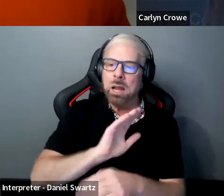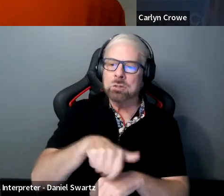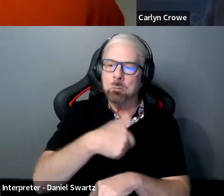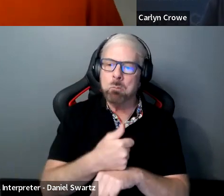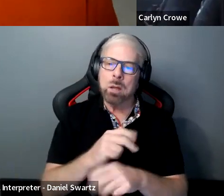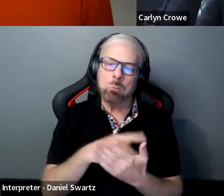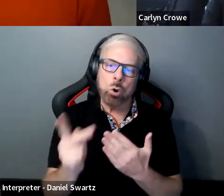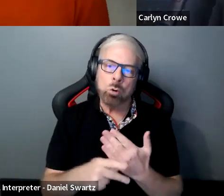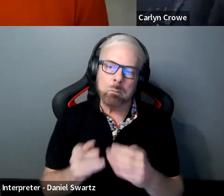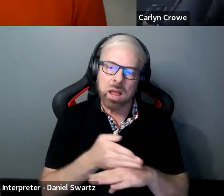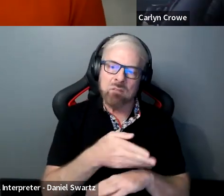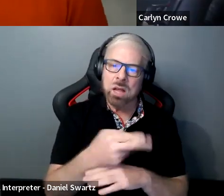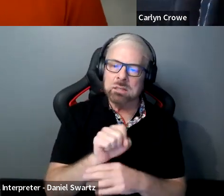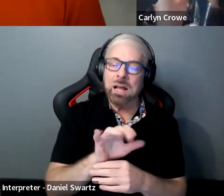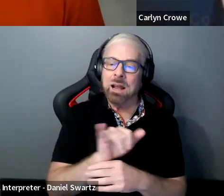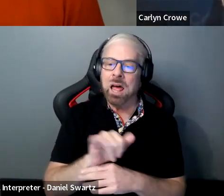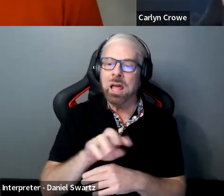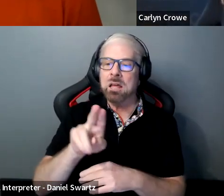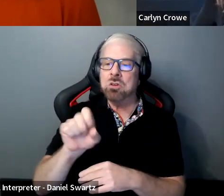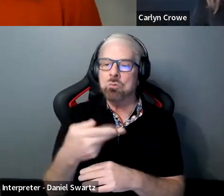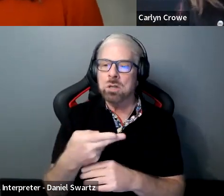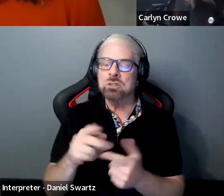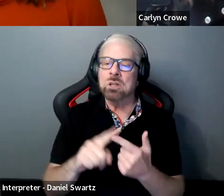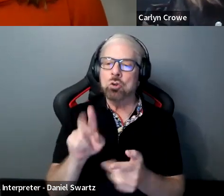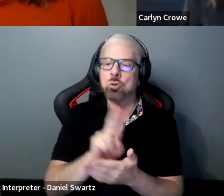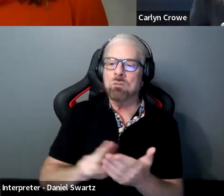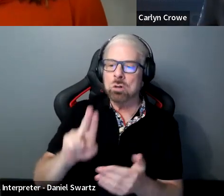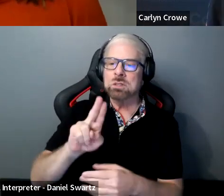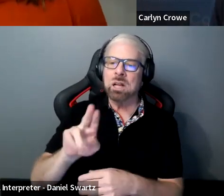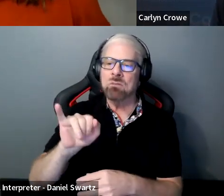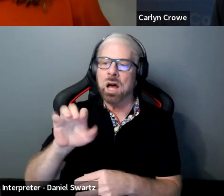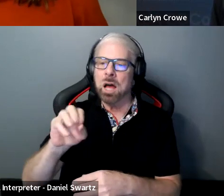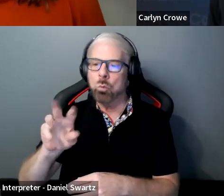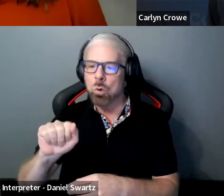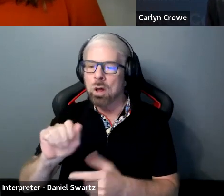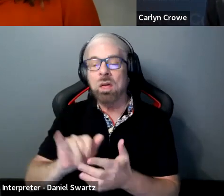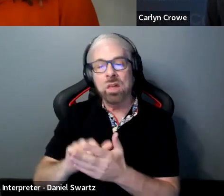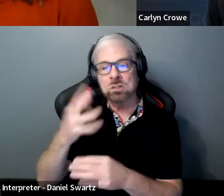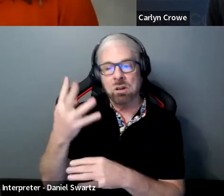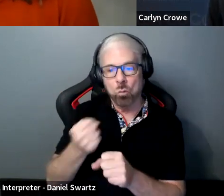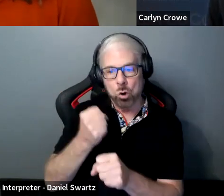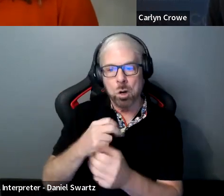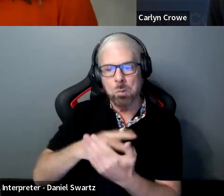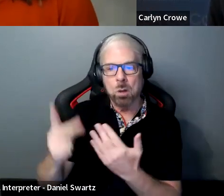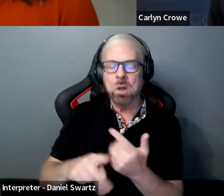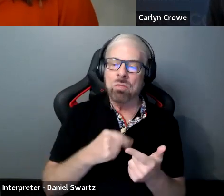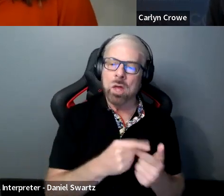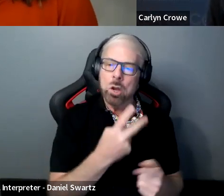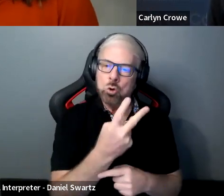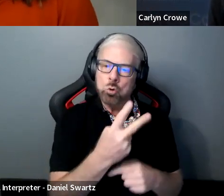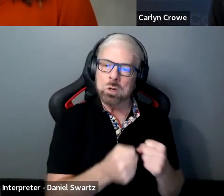school, like the REACH program at the University of Iowa. And there's a 2-year that's a 4-year program. And there's a 2-year program